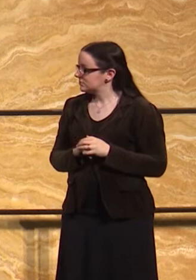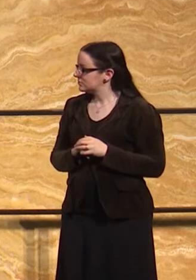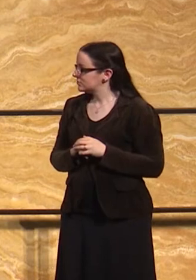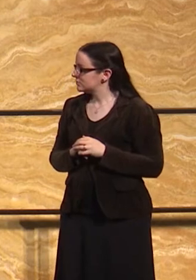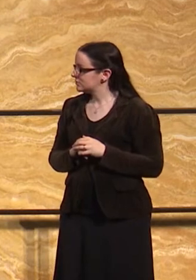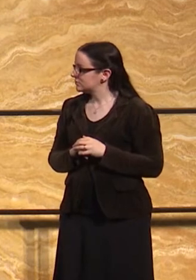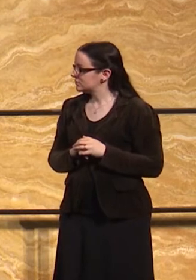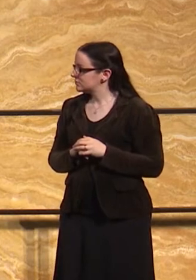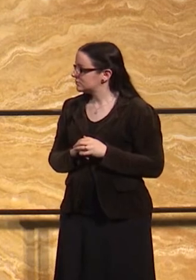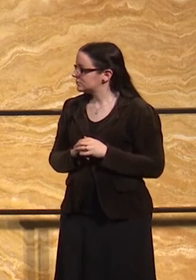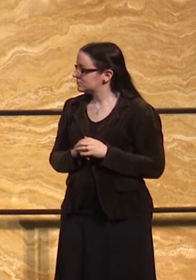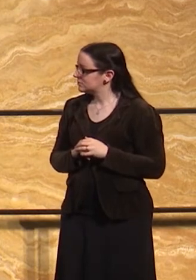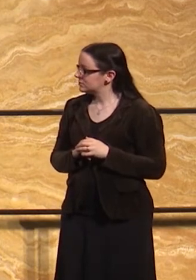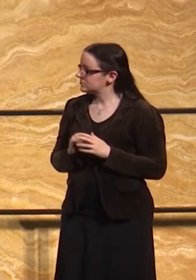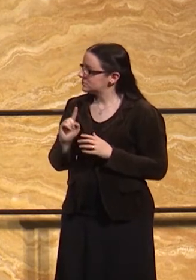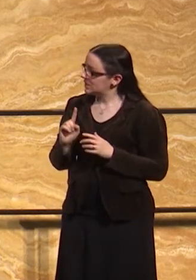But